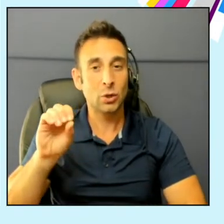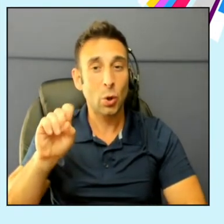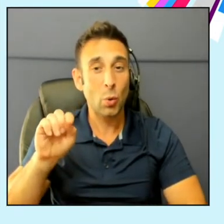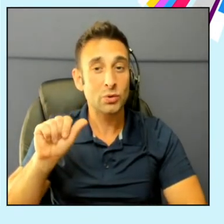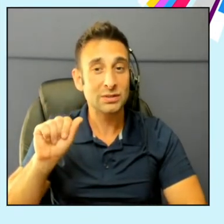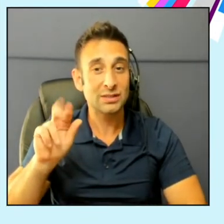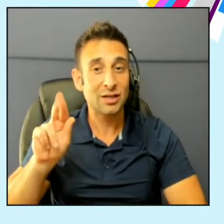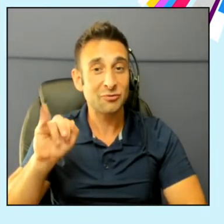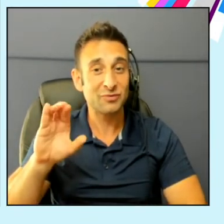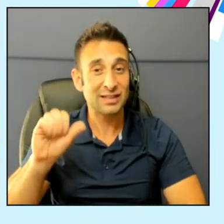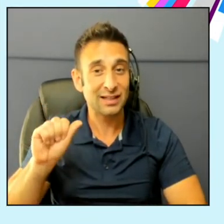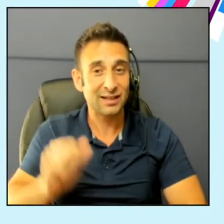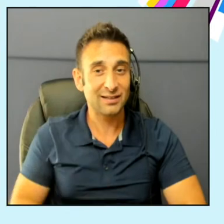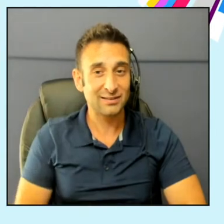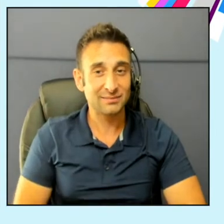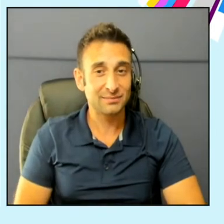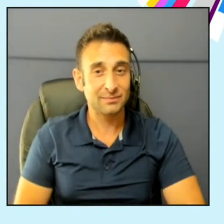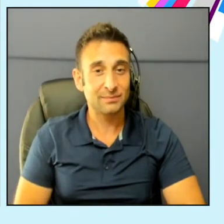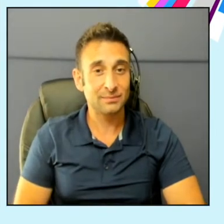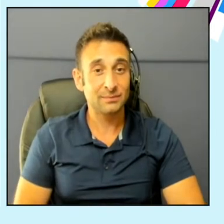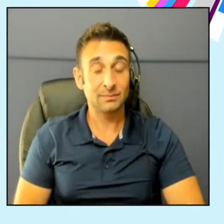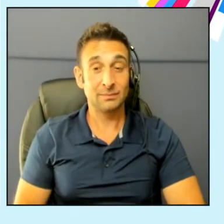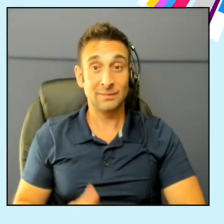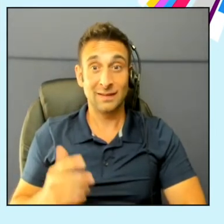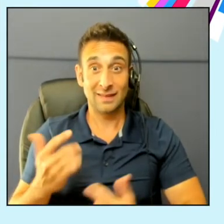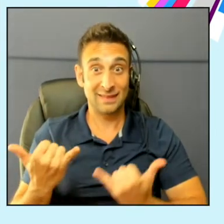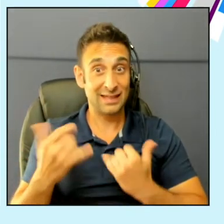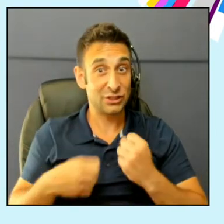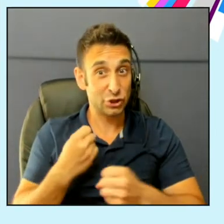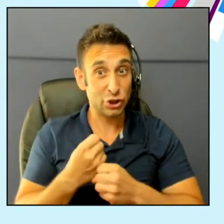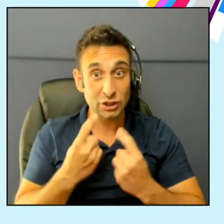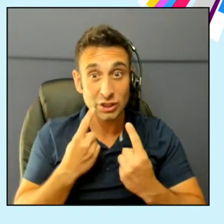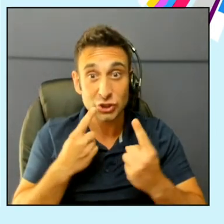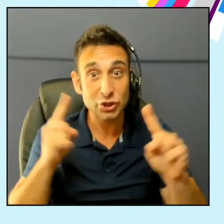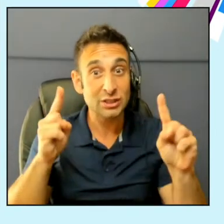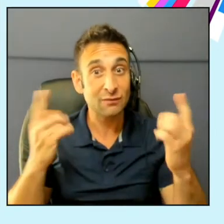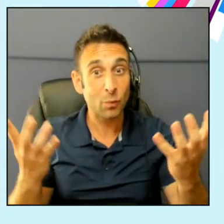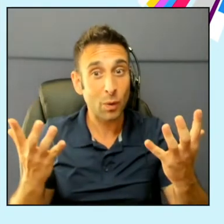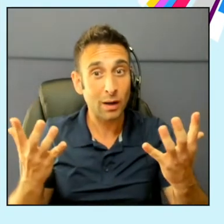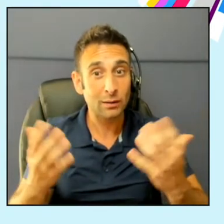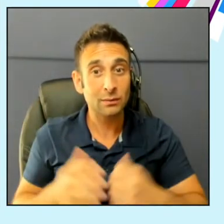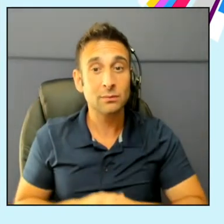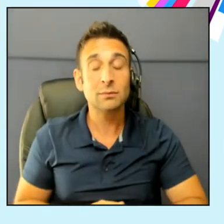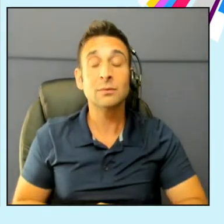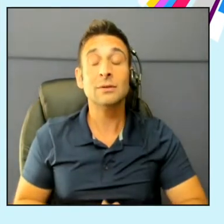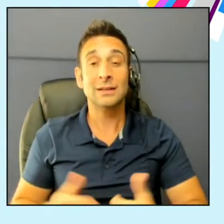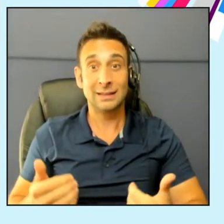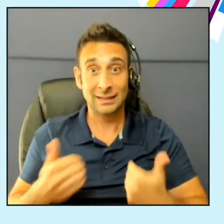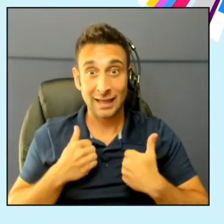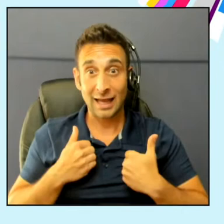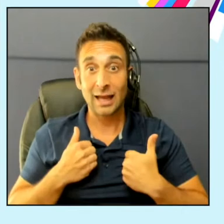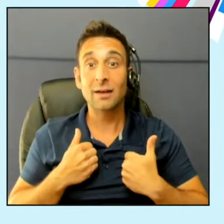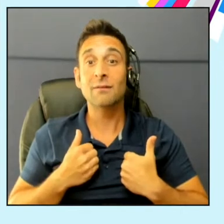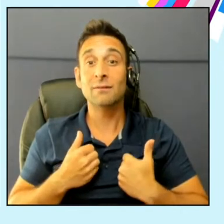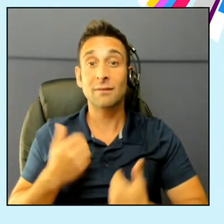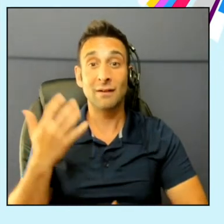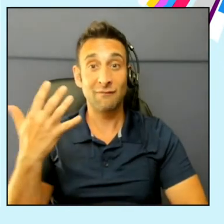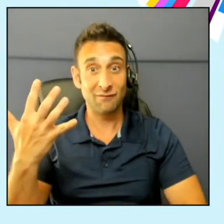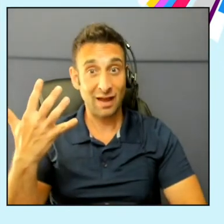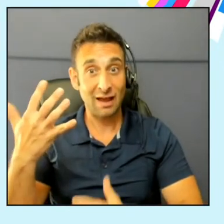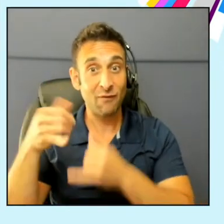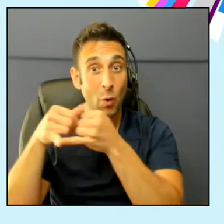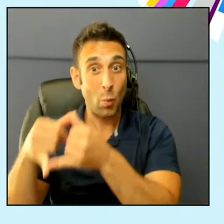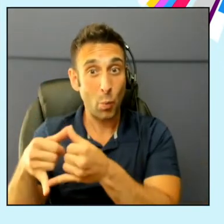biggest thing my chapter has made this year is out of 5 of the ERG GLEAM Awards, 4 of